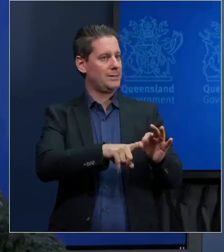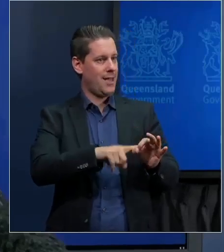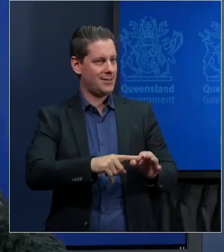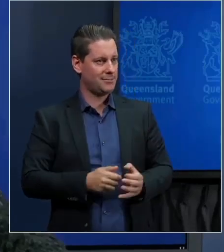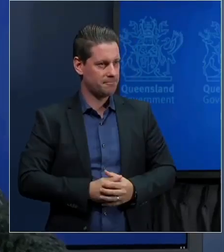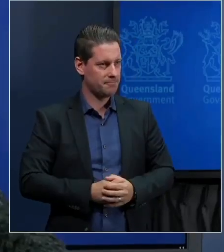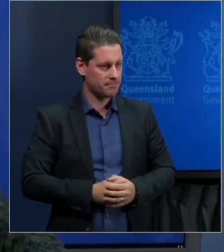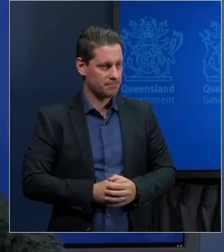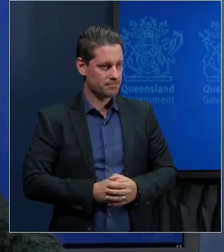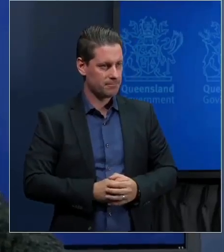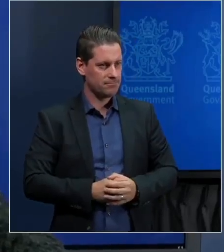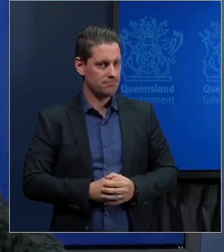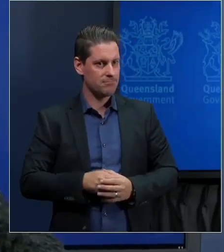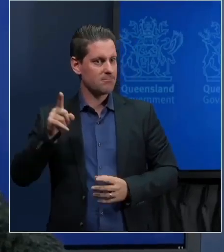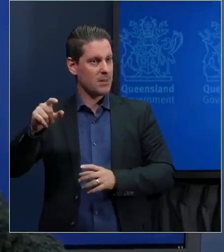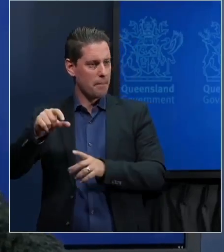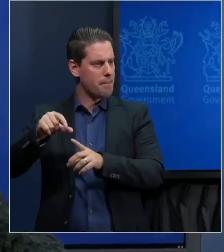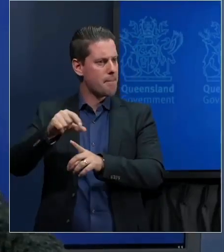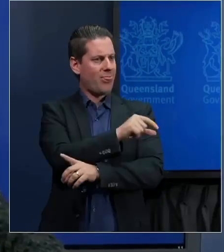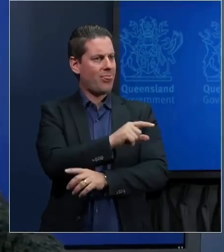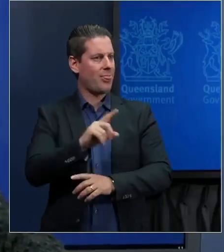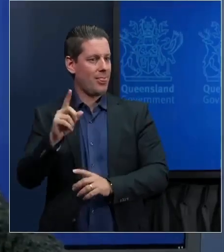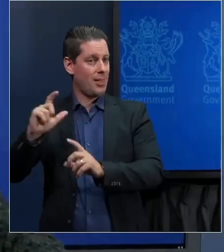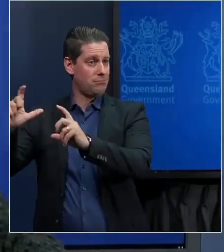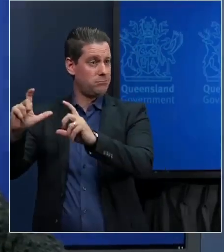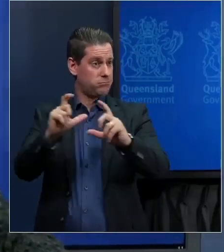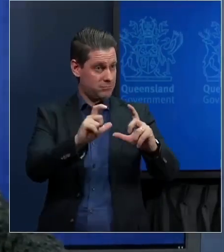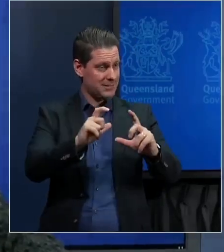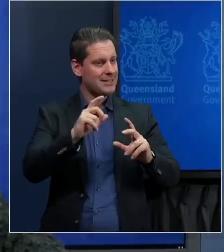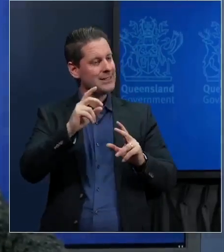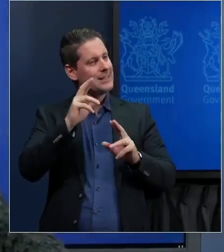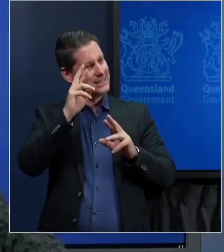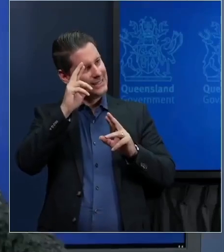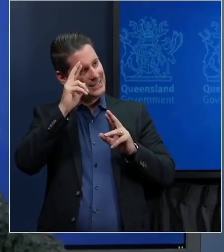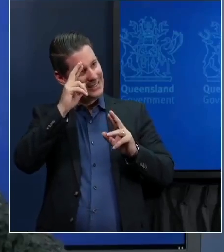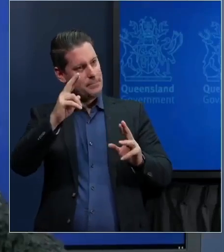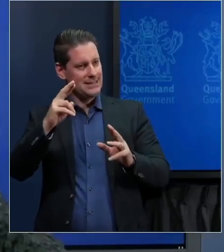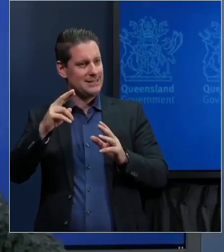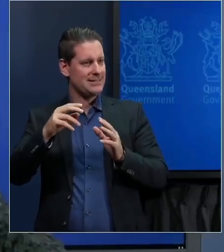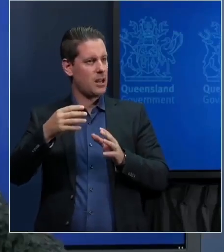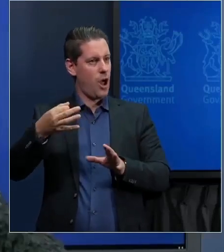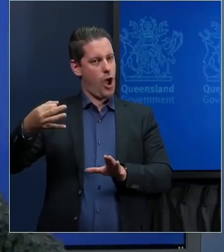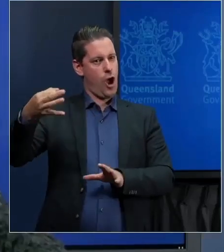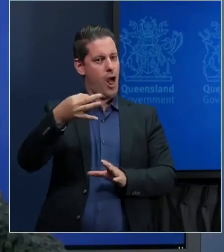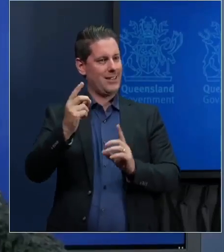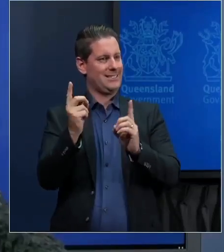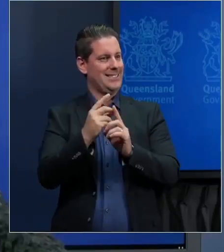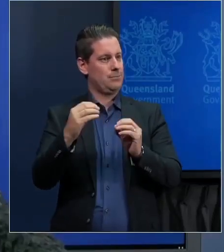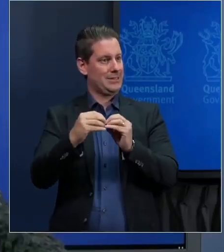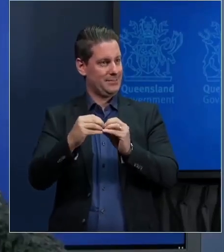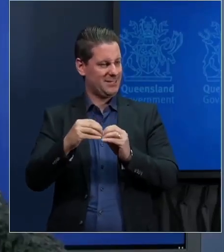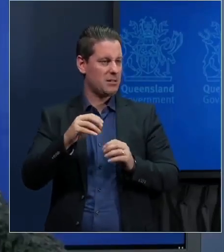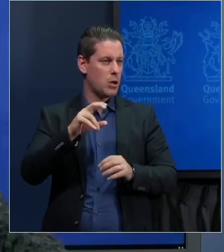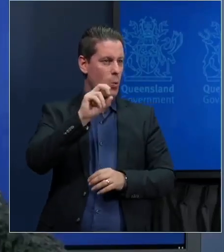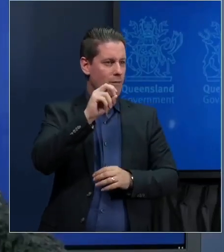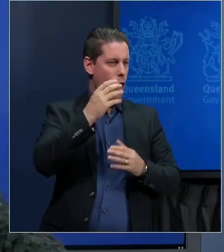The track for Tropical Cyclone Alfred is still expected to approach the Bay Islands after midnight Friday and into